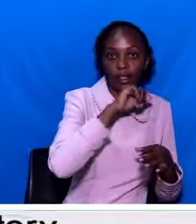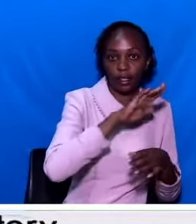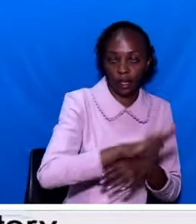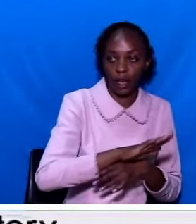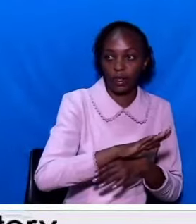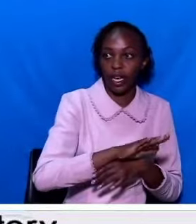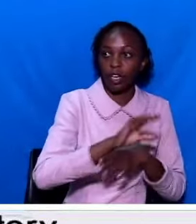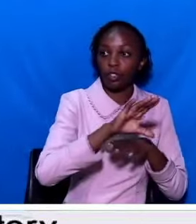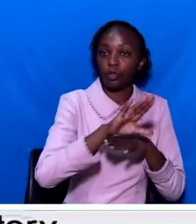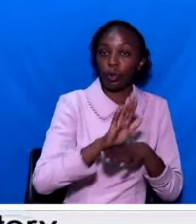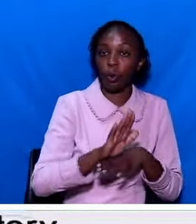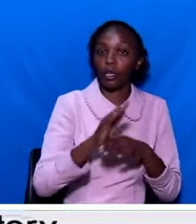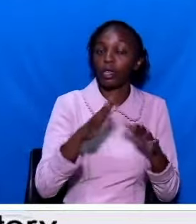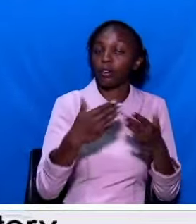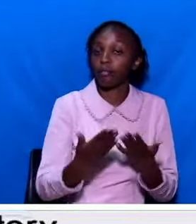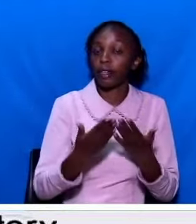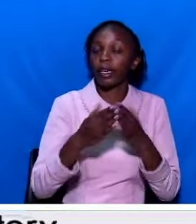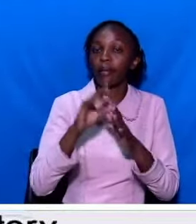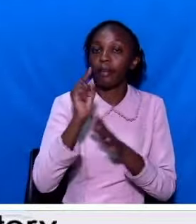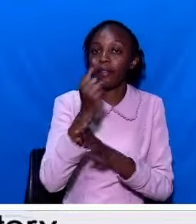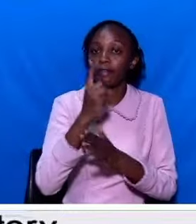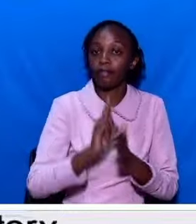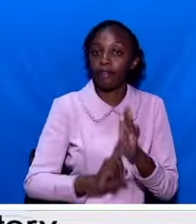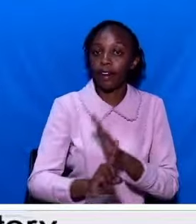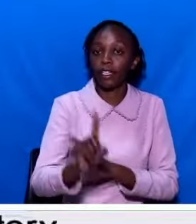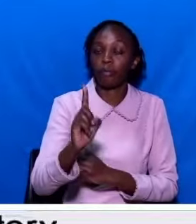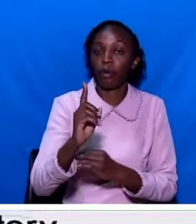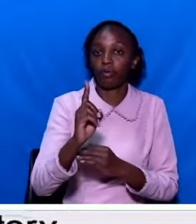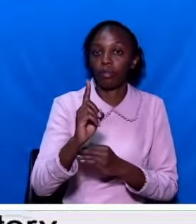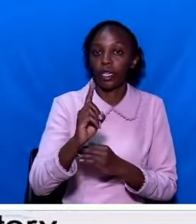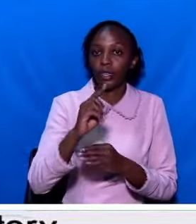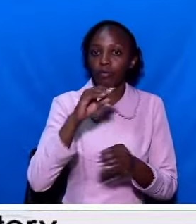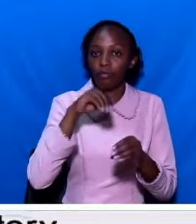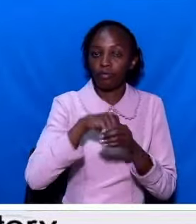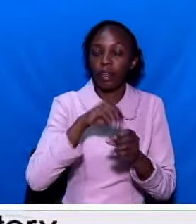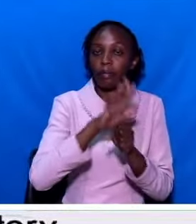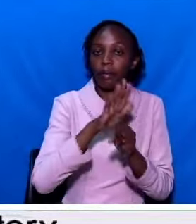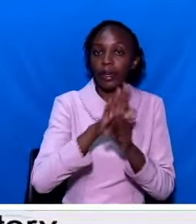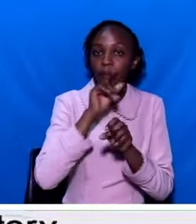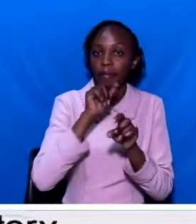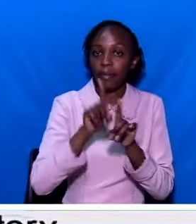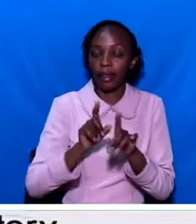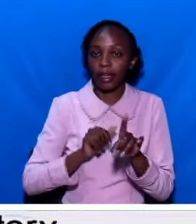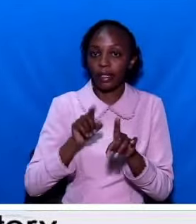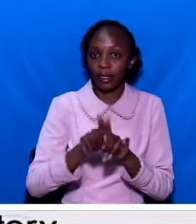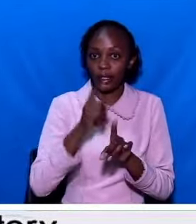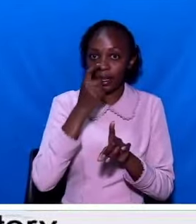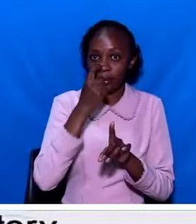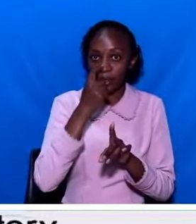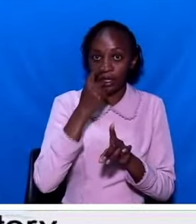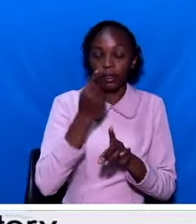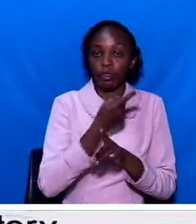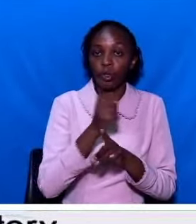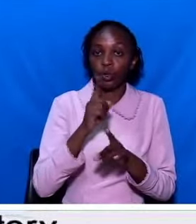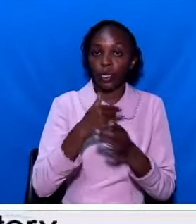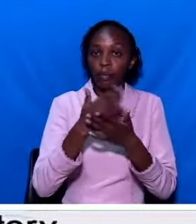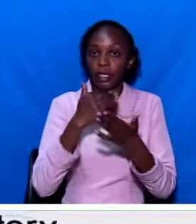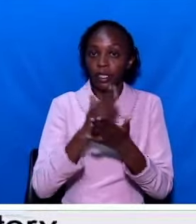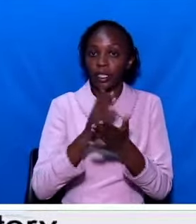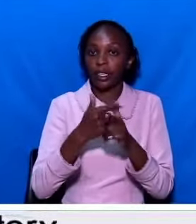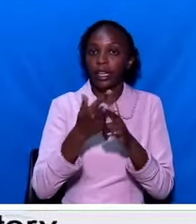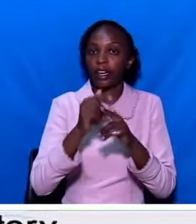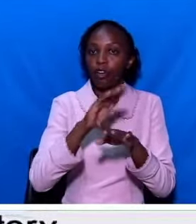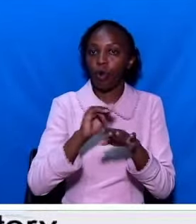that he might be the firstborn among many brothers and sisters. And those he predestined, he also called. And those he called, he